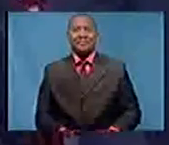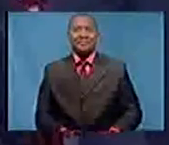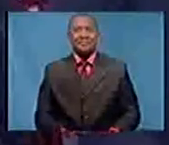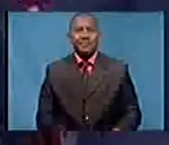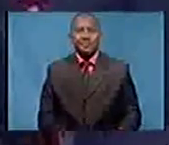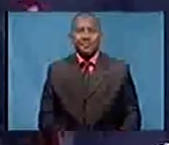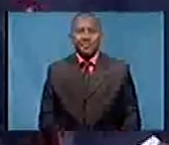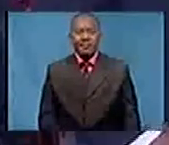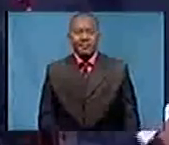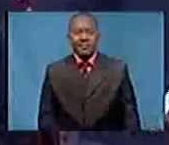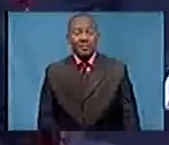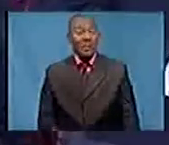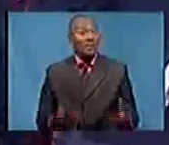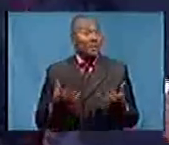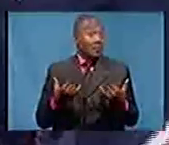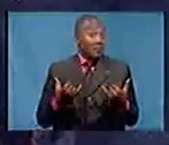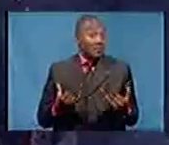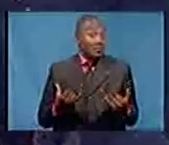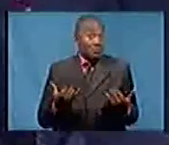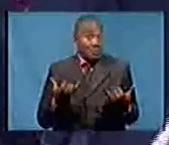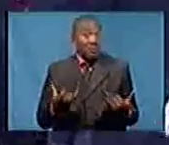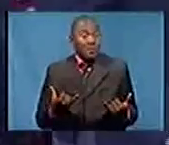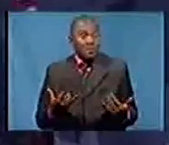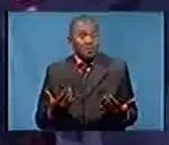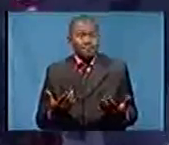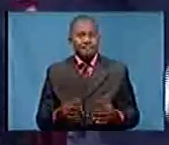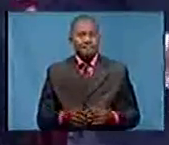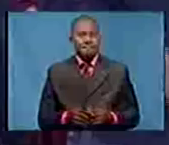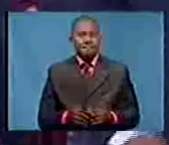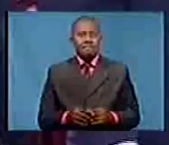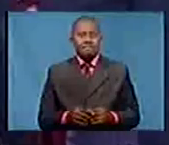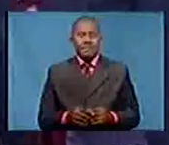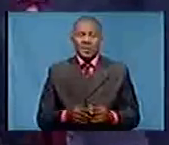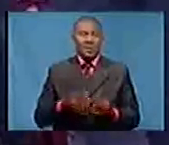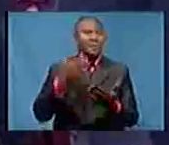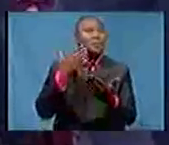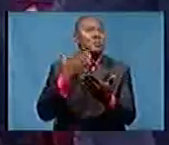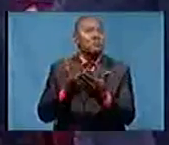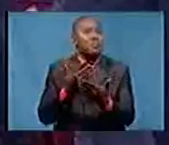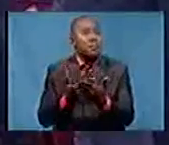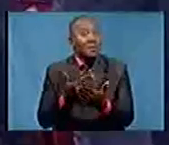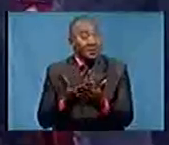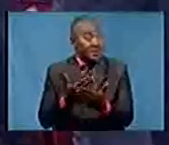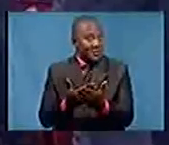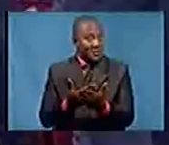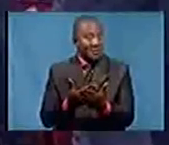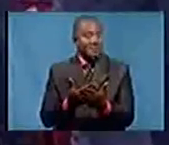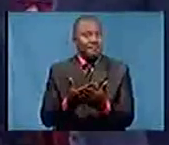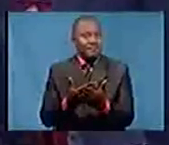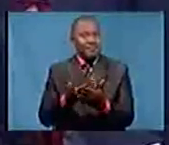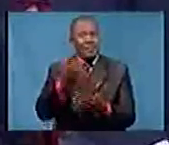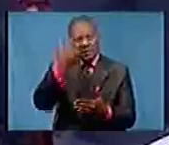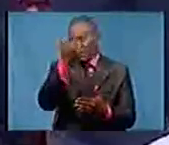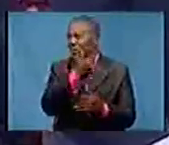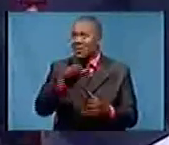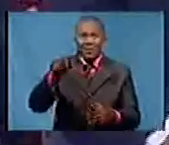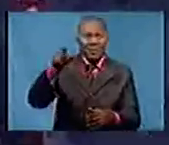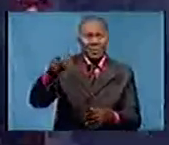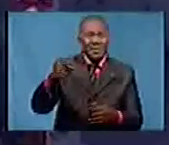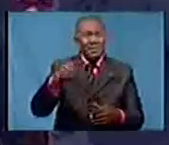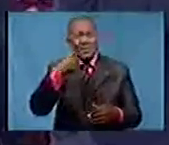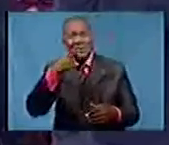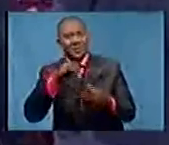Now, my Lord, as I said, at this stage, my Lord, is to apologize unreservedly for whatever has taken place and